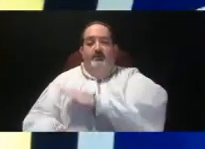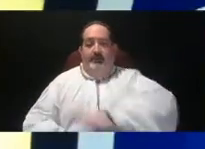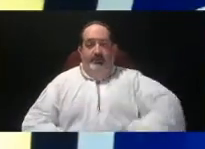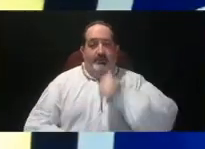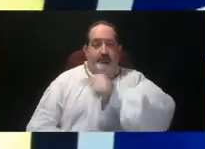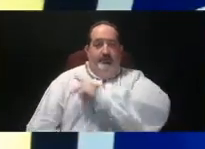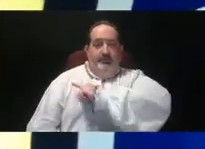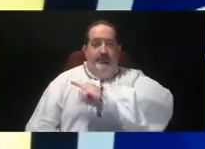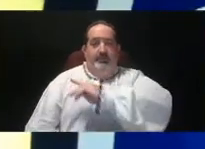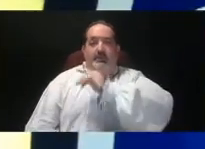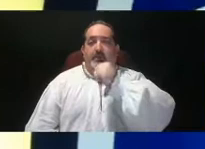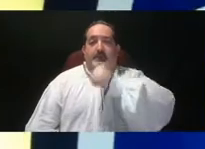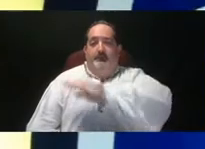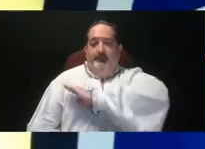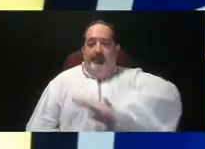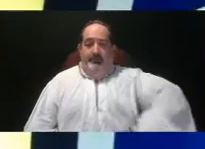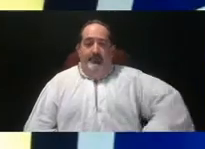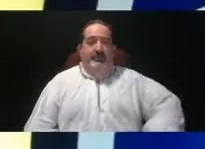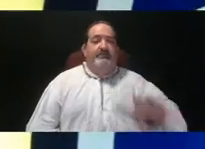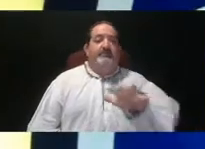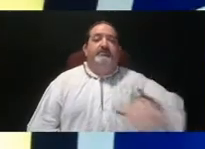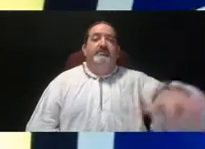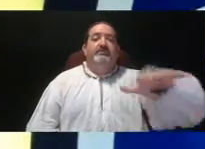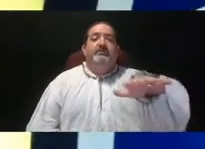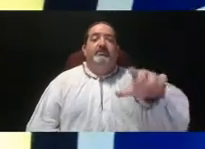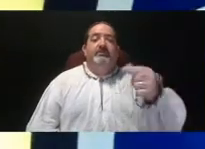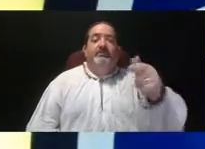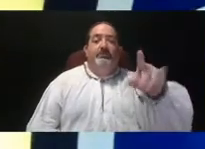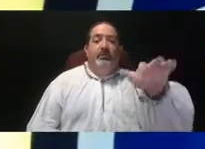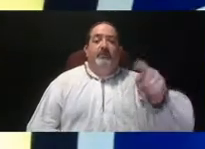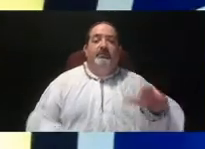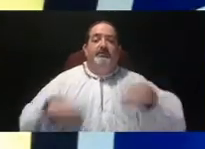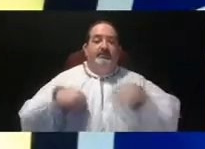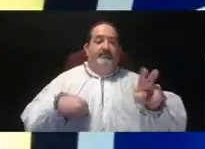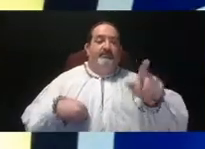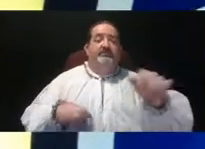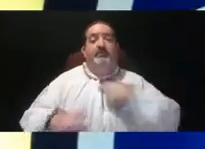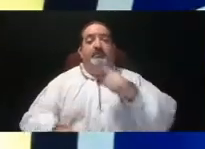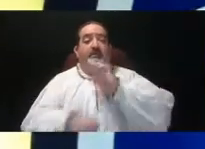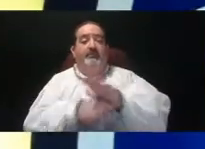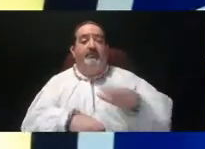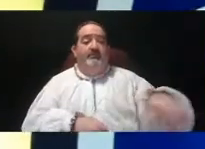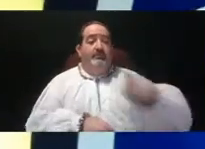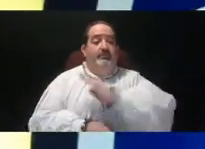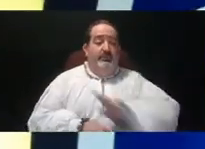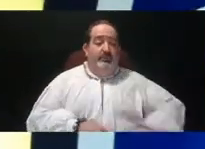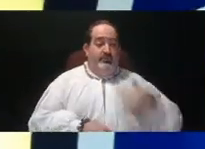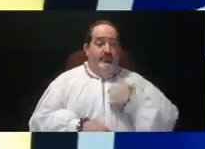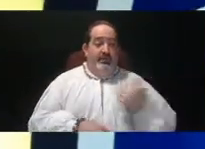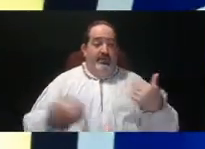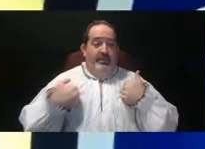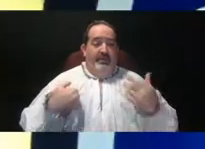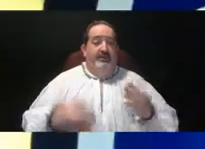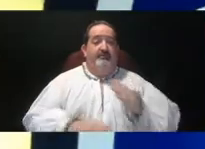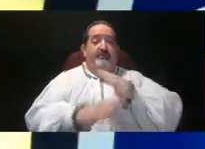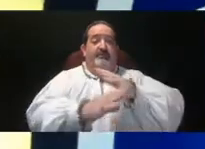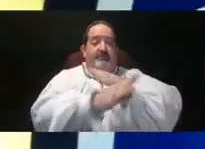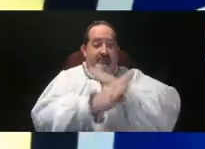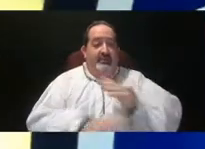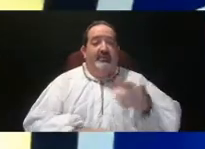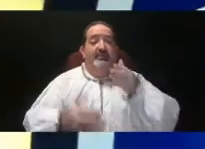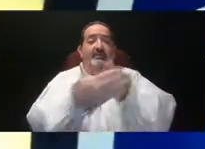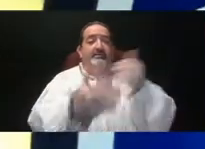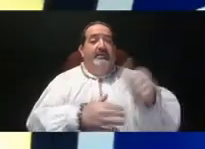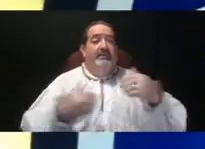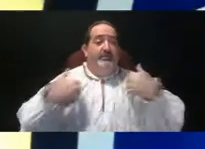and accept them as our vassals. And that we guarantee to them this barony held of us against every creature with all our